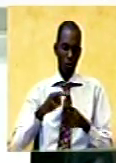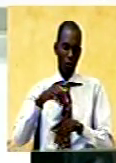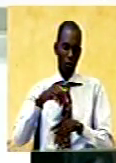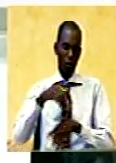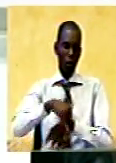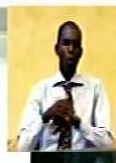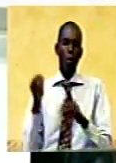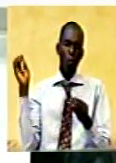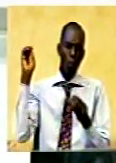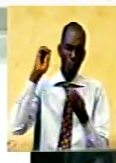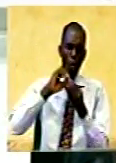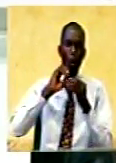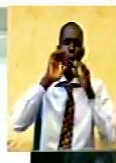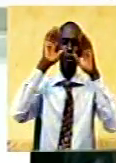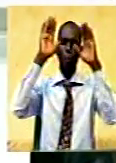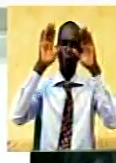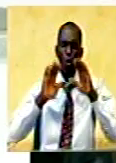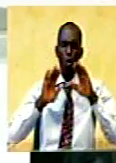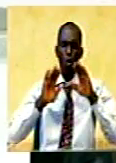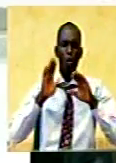than tonight.